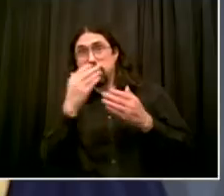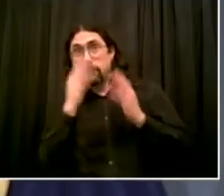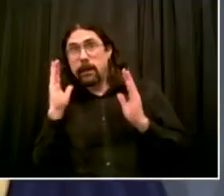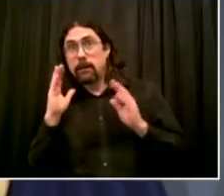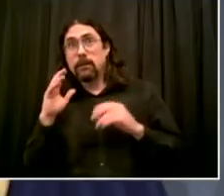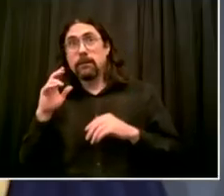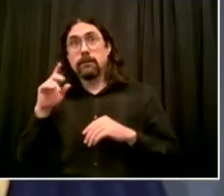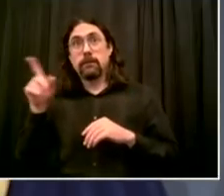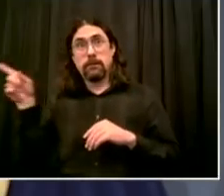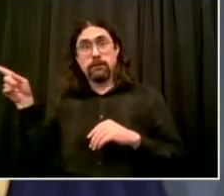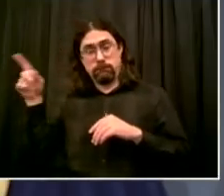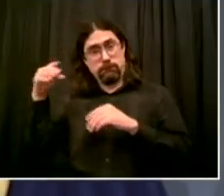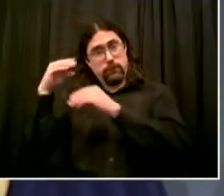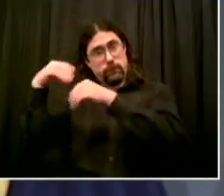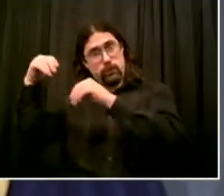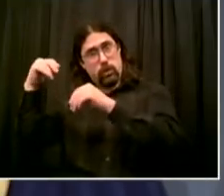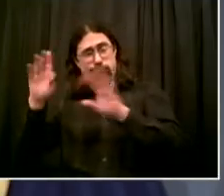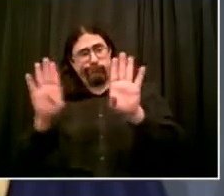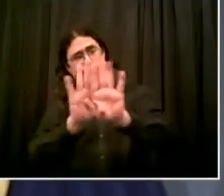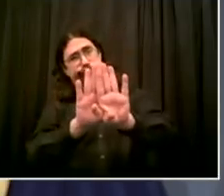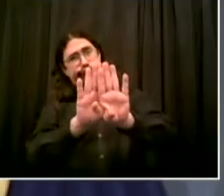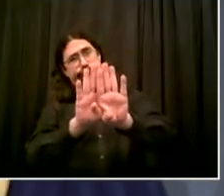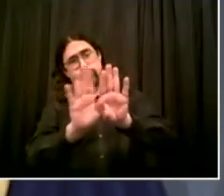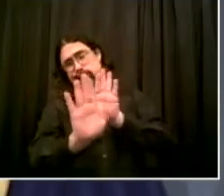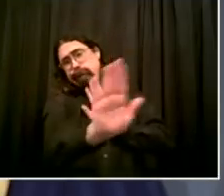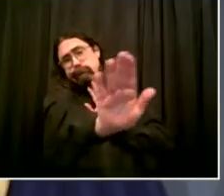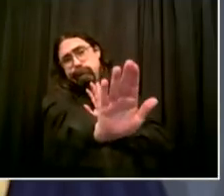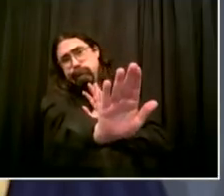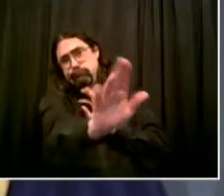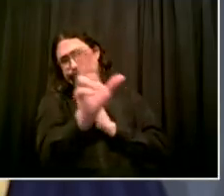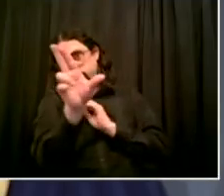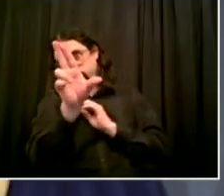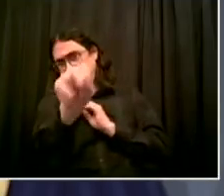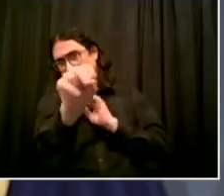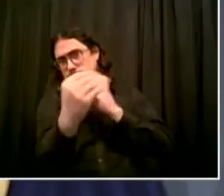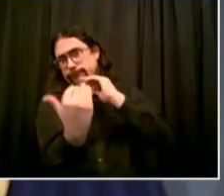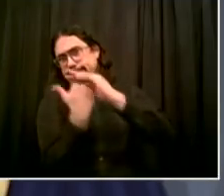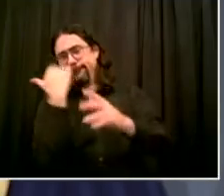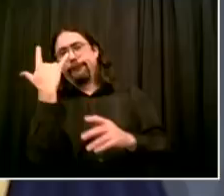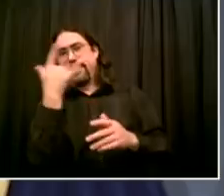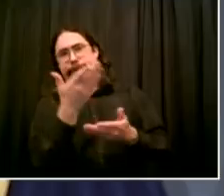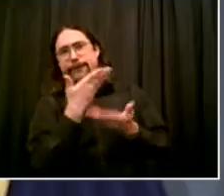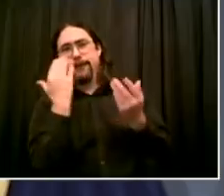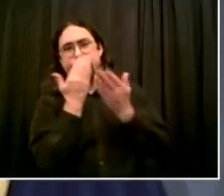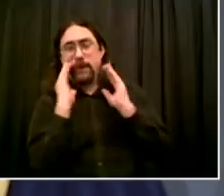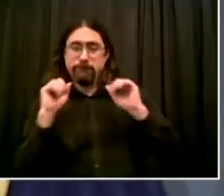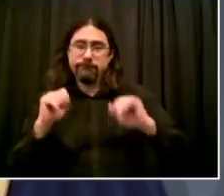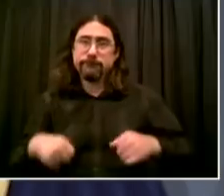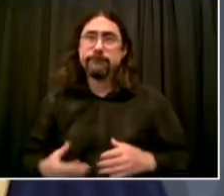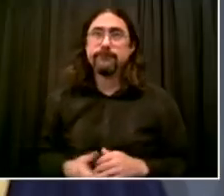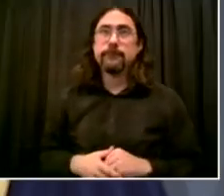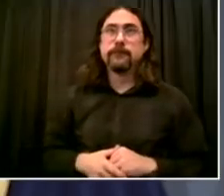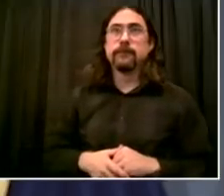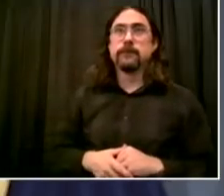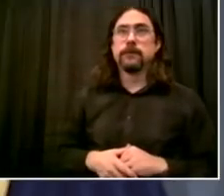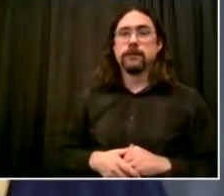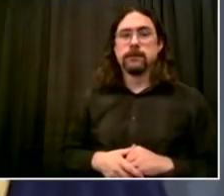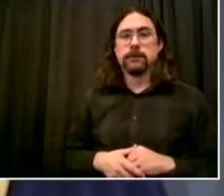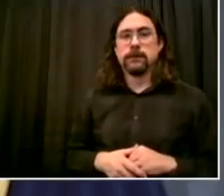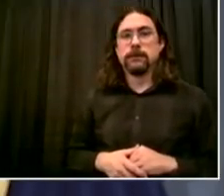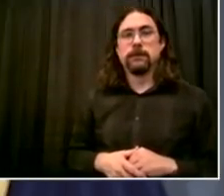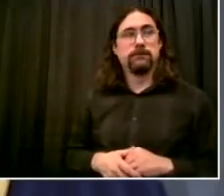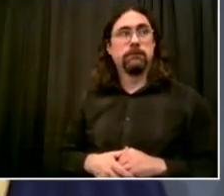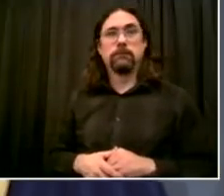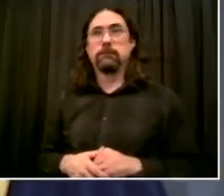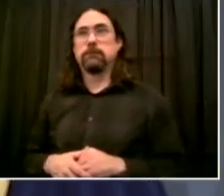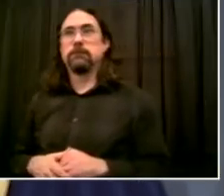Okay, and second question is about the rent, house rent. You know, the people who are, you know, the tenant